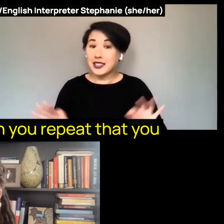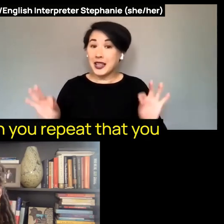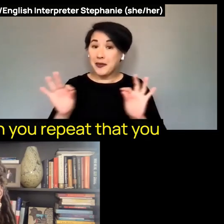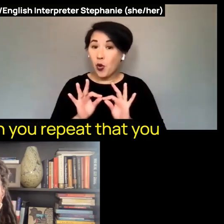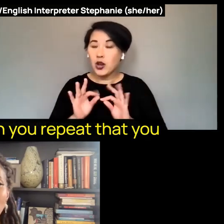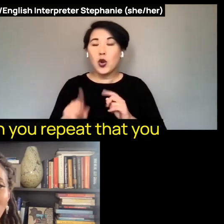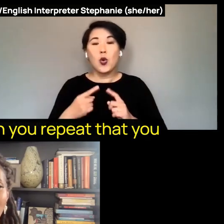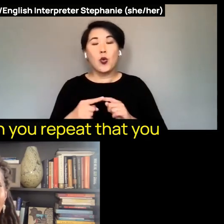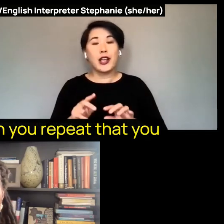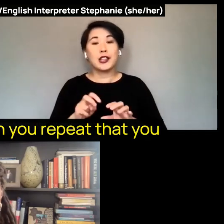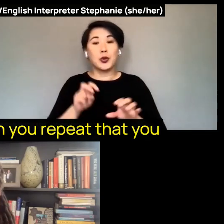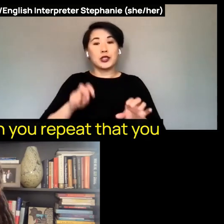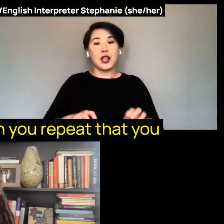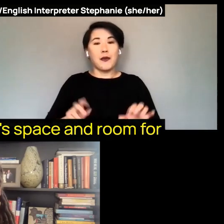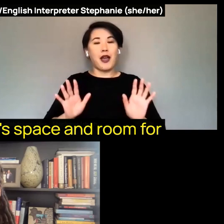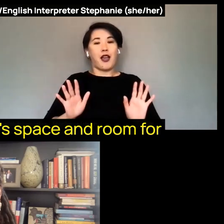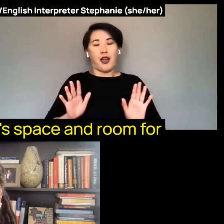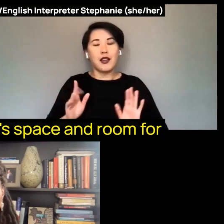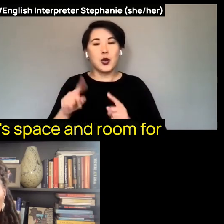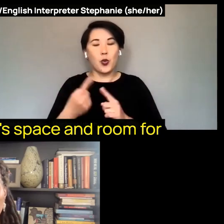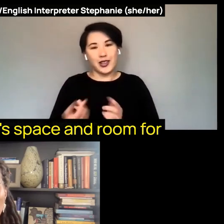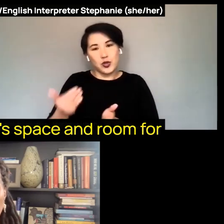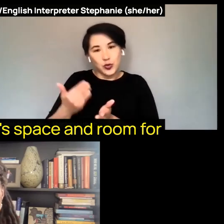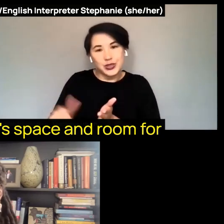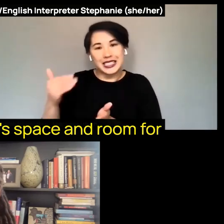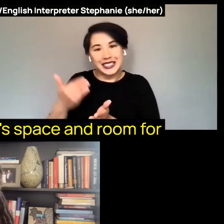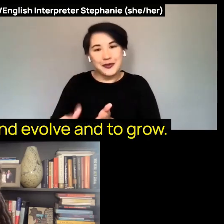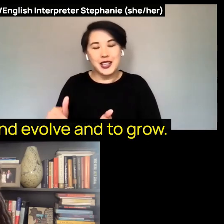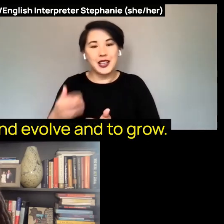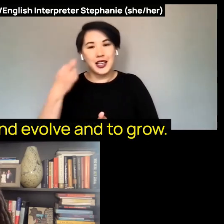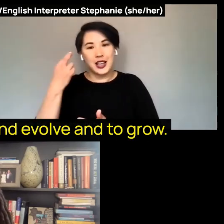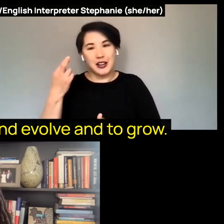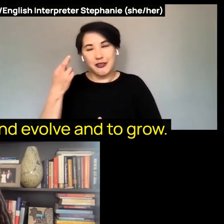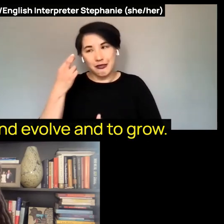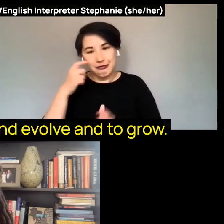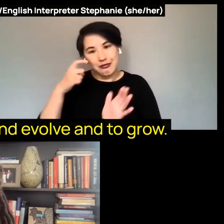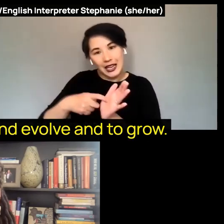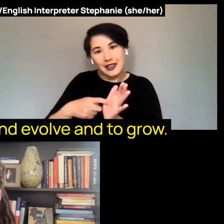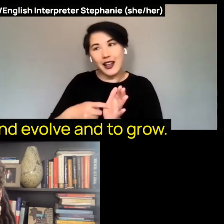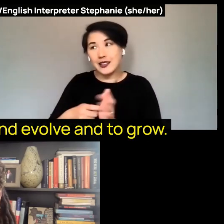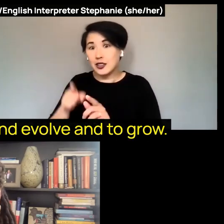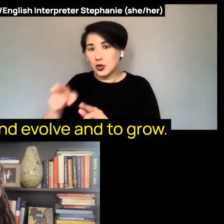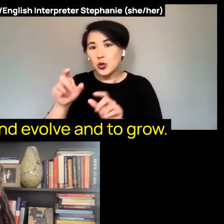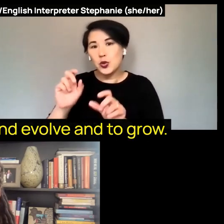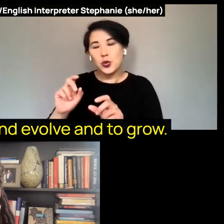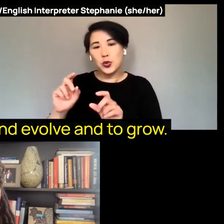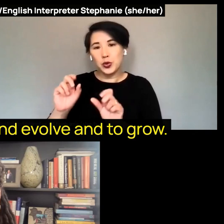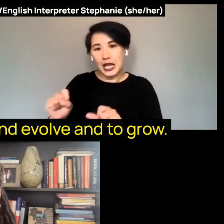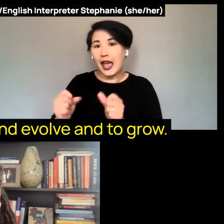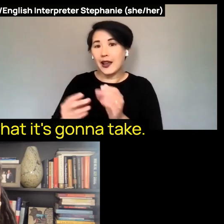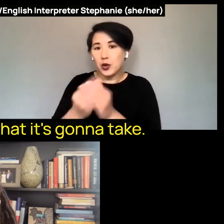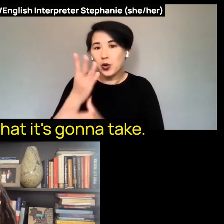back or when you repeat, that you recognize that there's space and room for you to bounce back and evolve and to